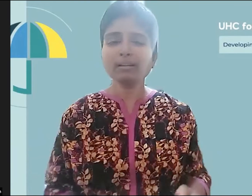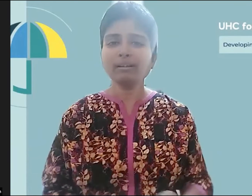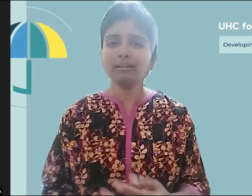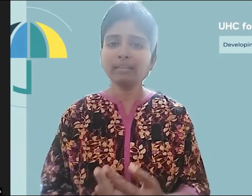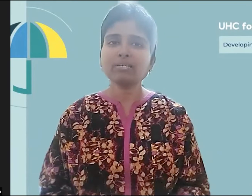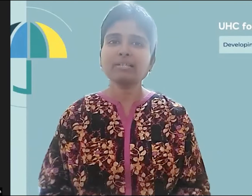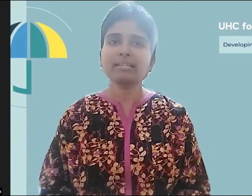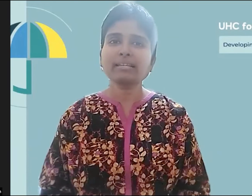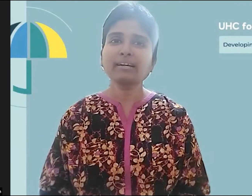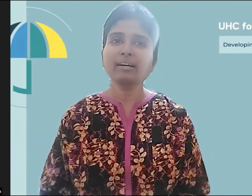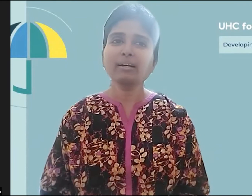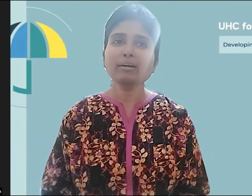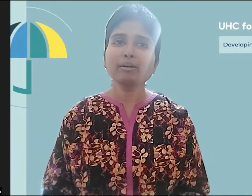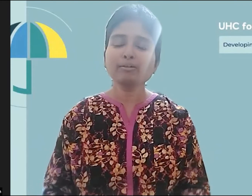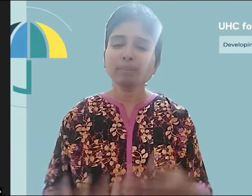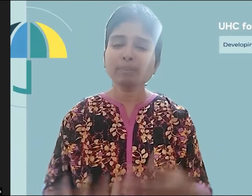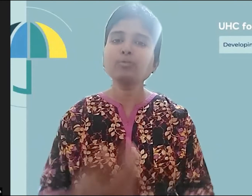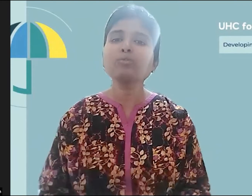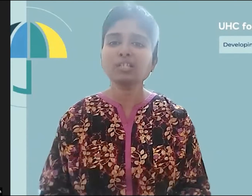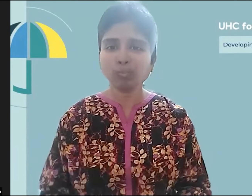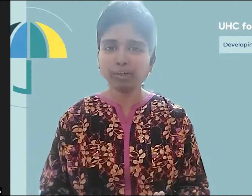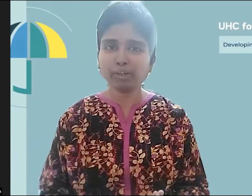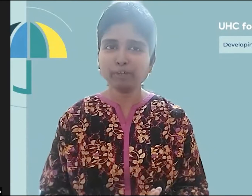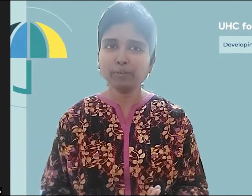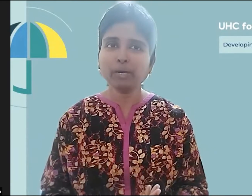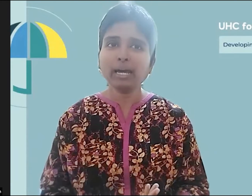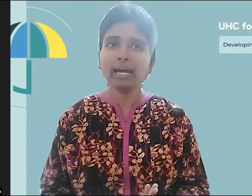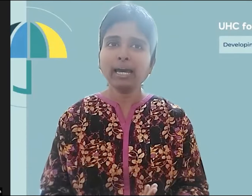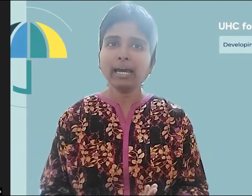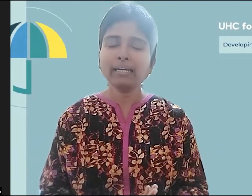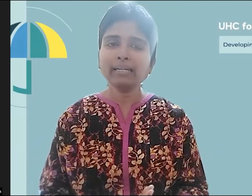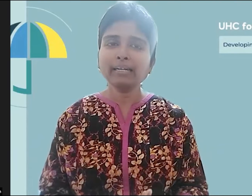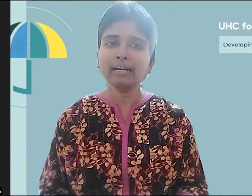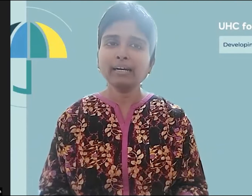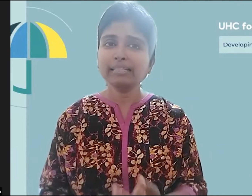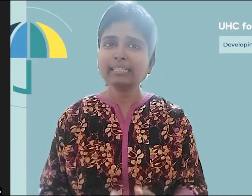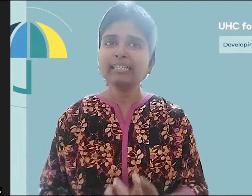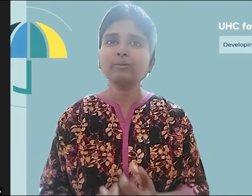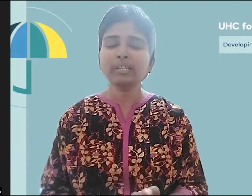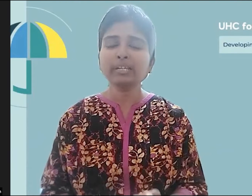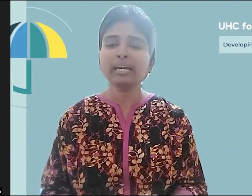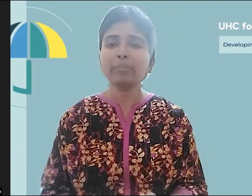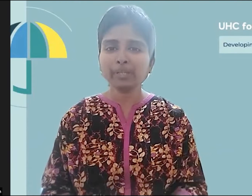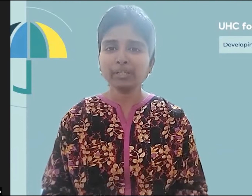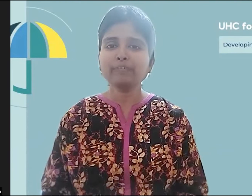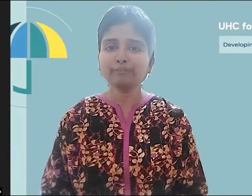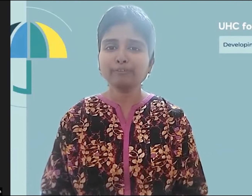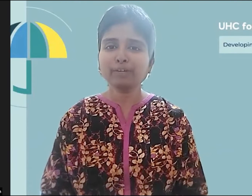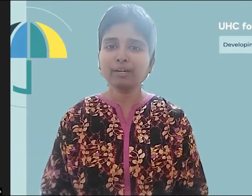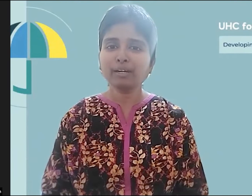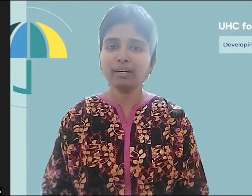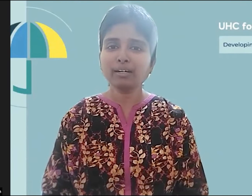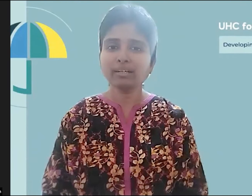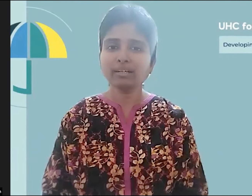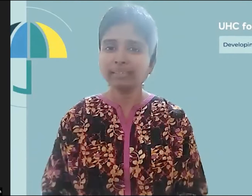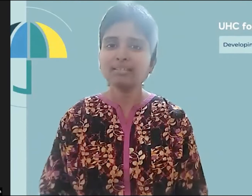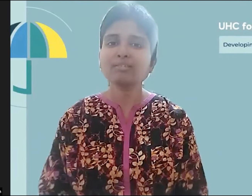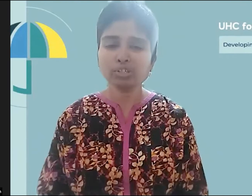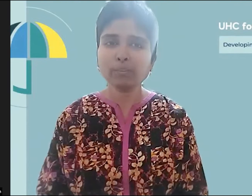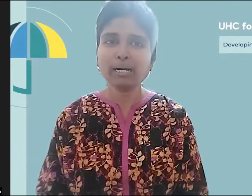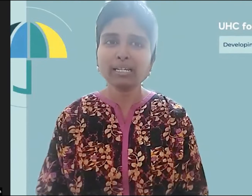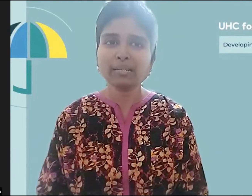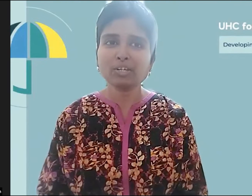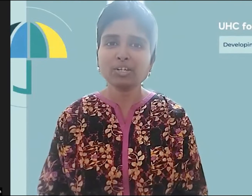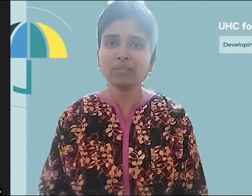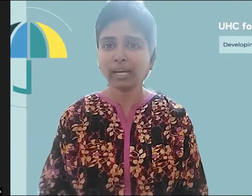people themselves, like from the user's point of view, and that can only happen if there is